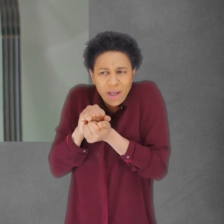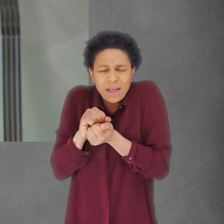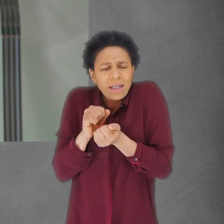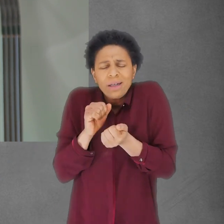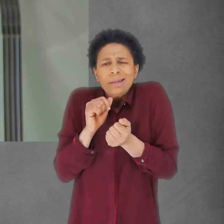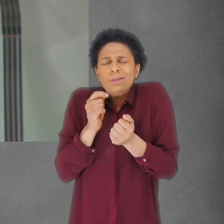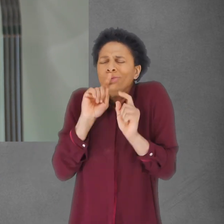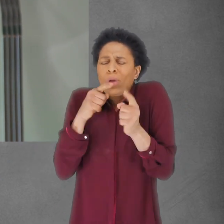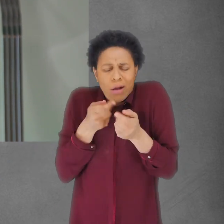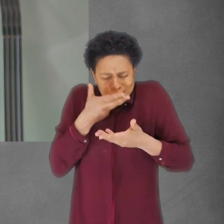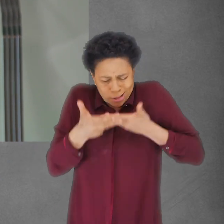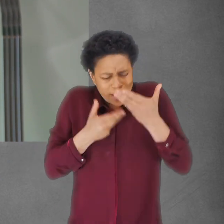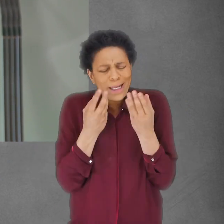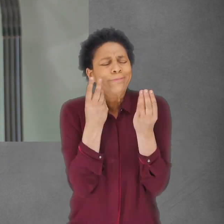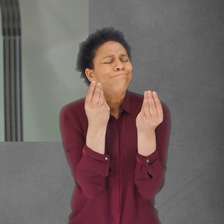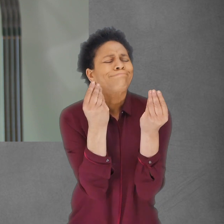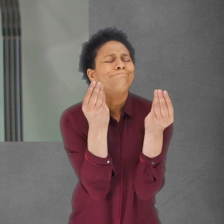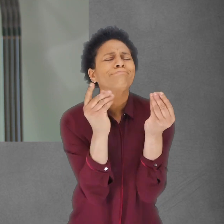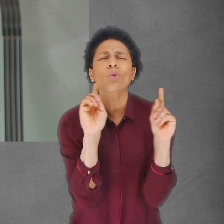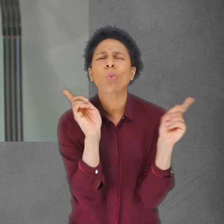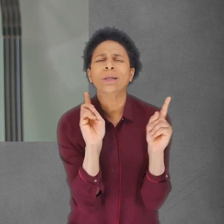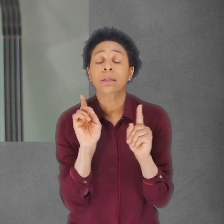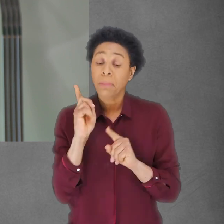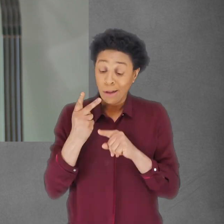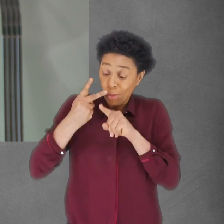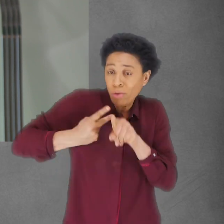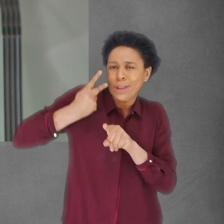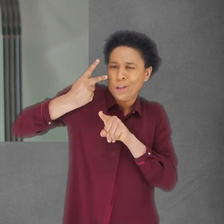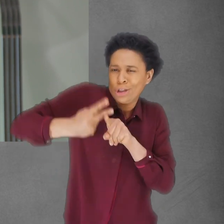memory. Even though it's intangible, the repetition of sound